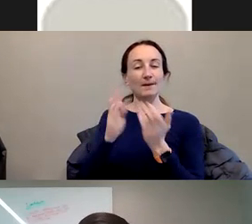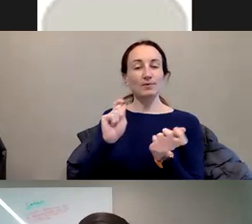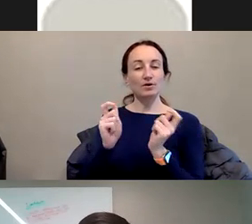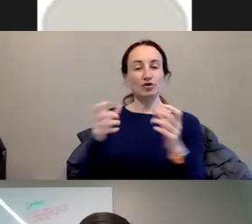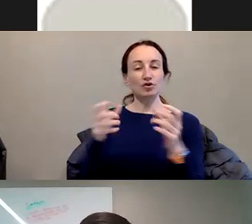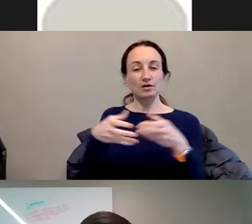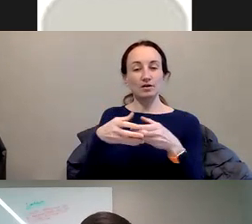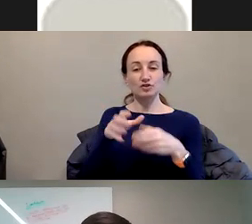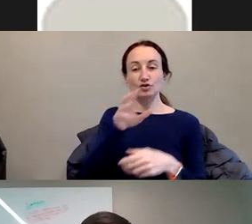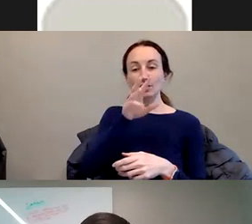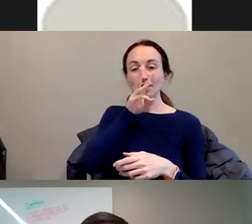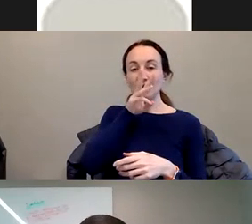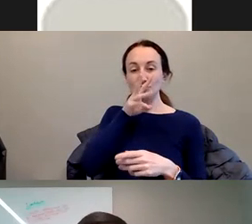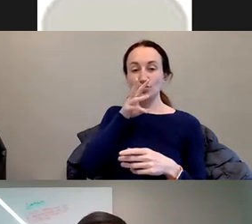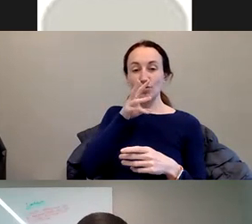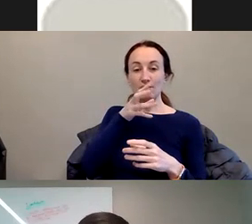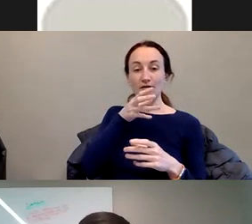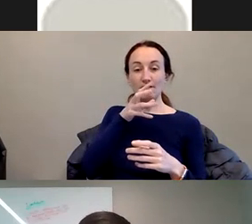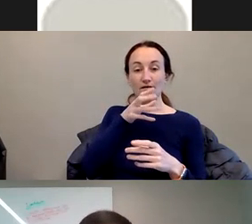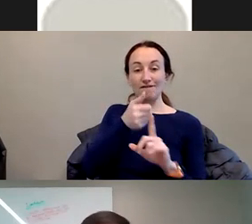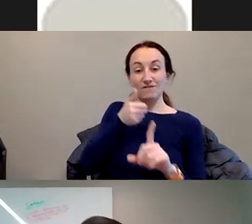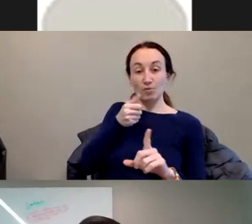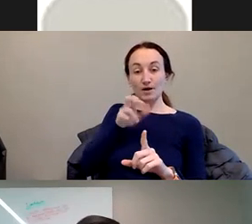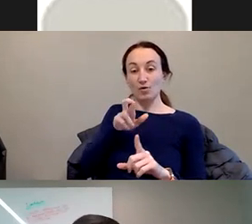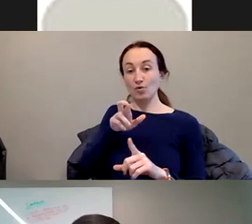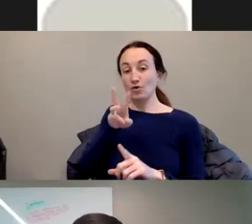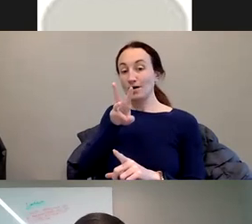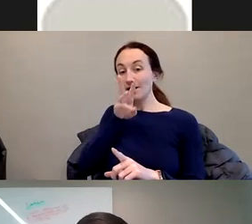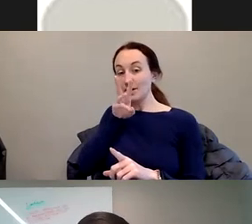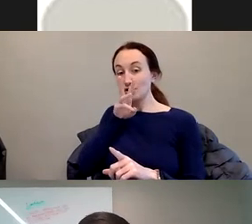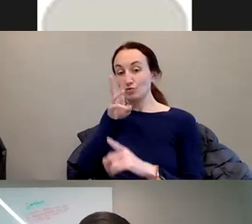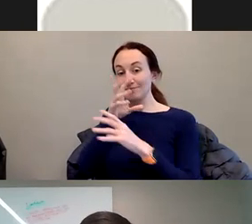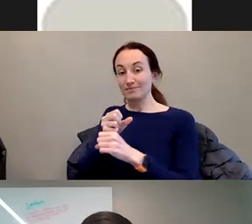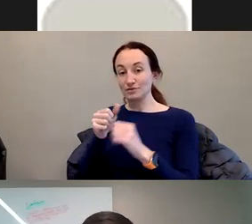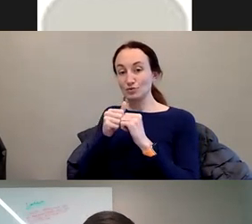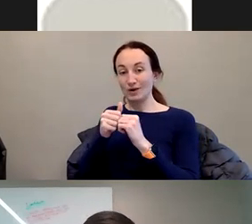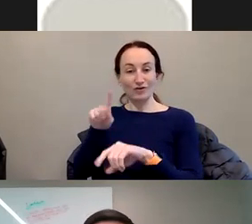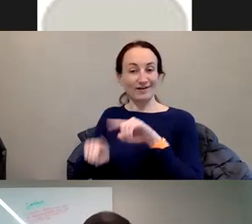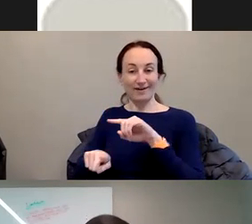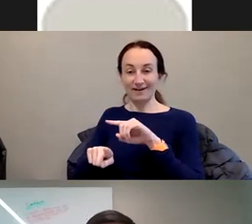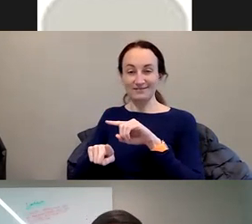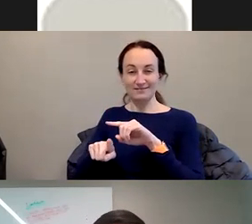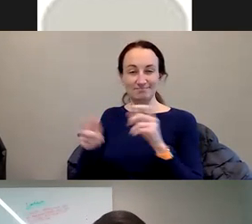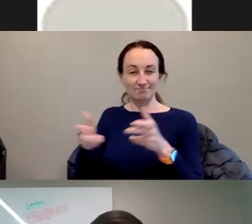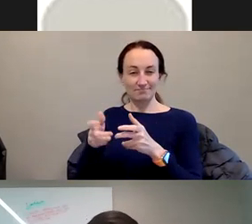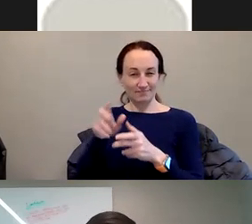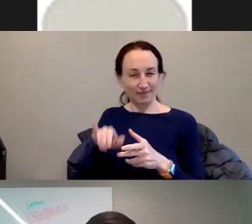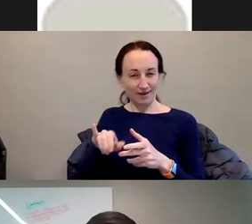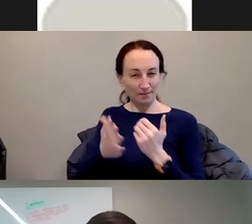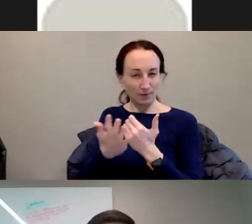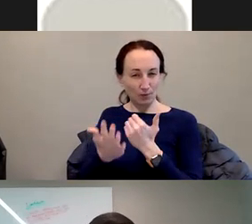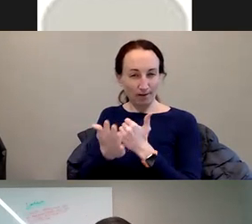hydrophobic residues together, but not hydrophobic hydrolyphic together. Some ideas like that would help, I